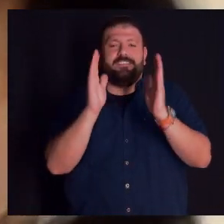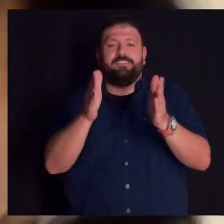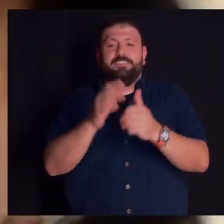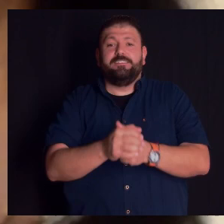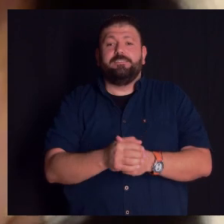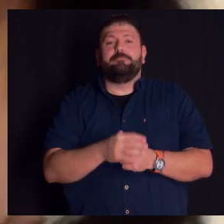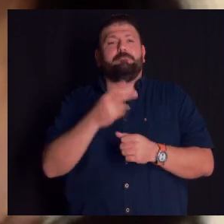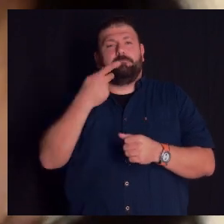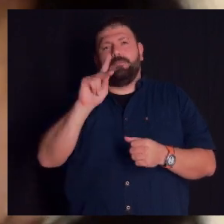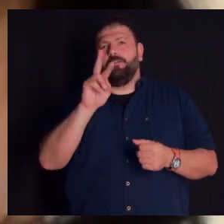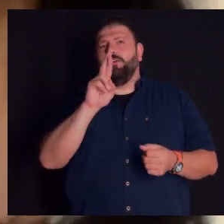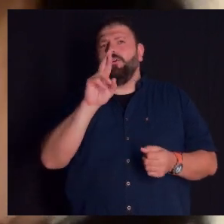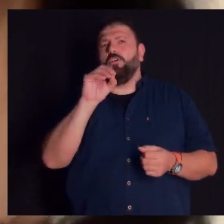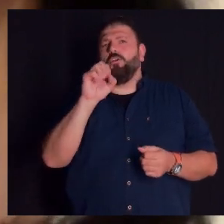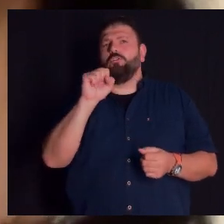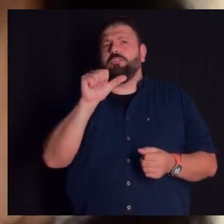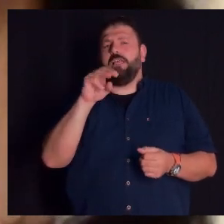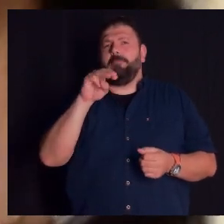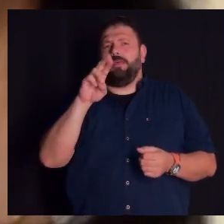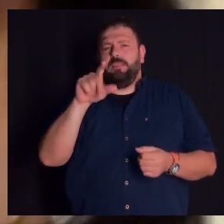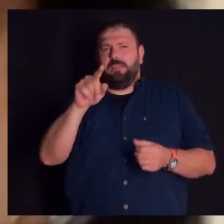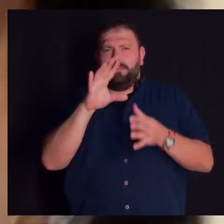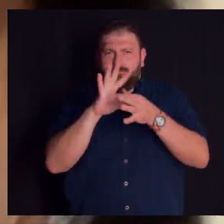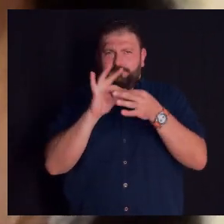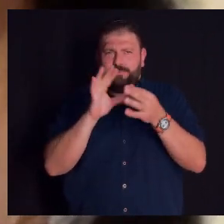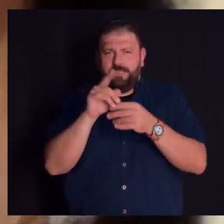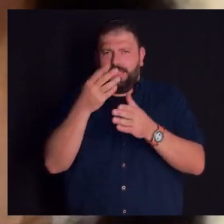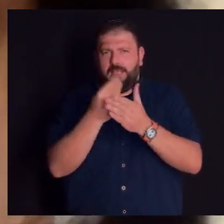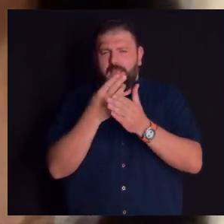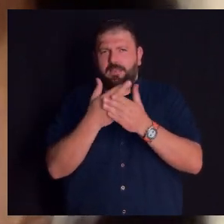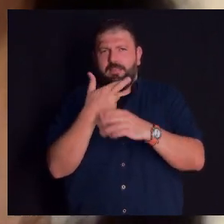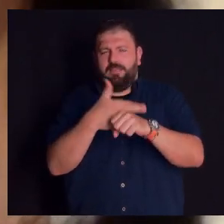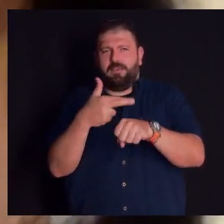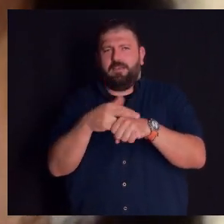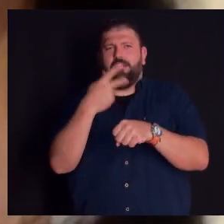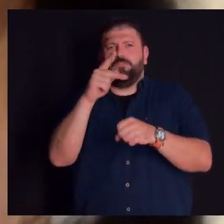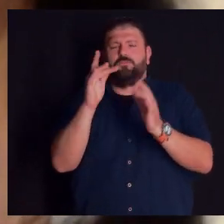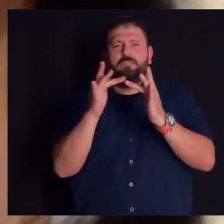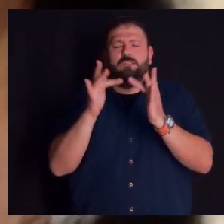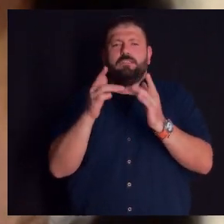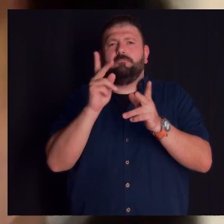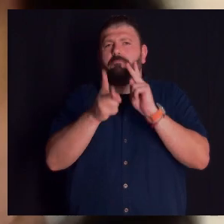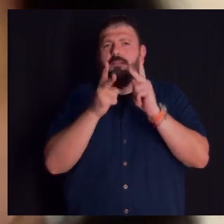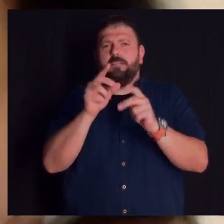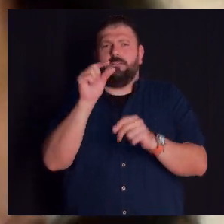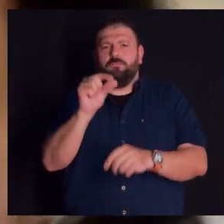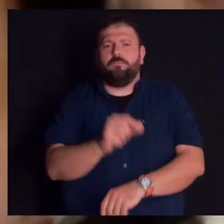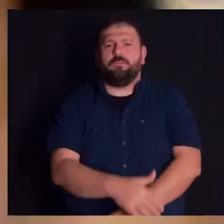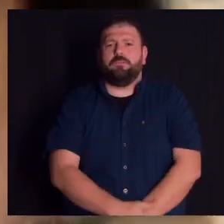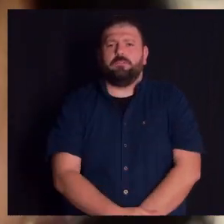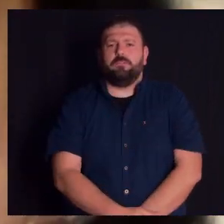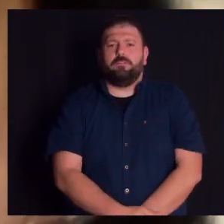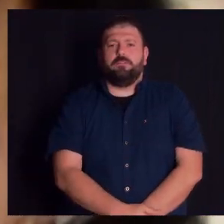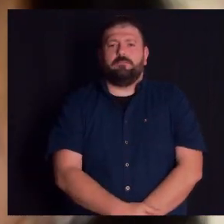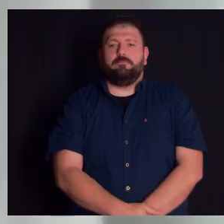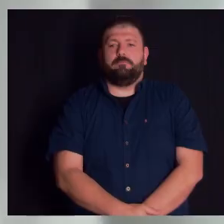Okay, Rosa Maria, tell us while they're back, they fix their connection. Tell us.